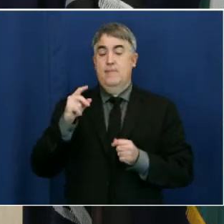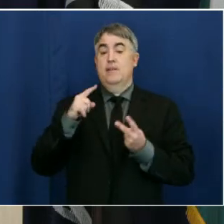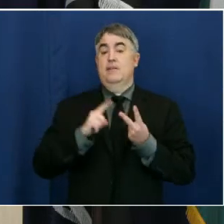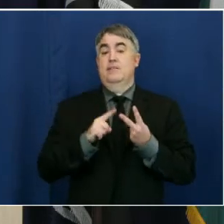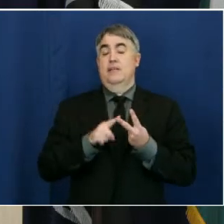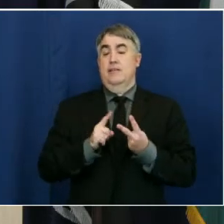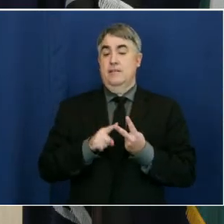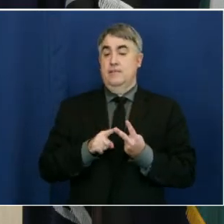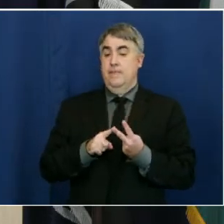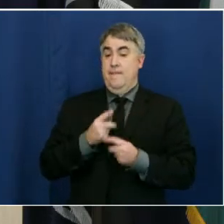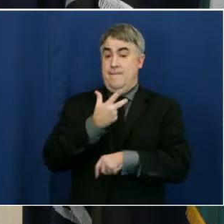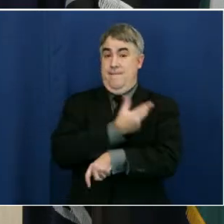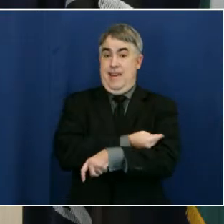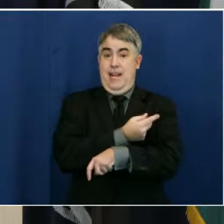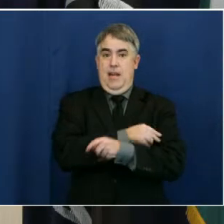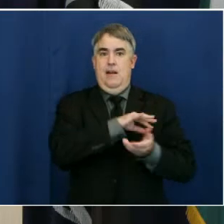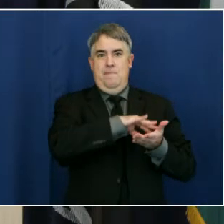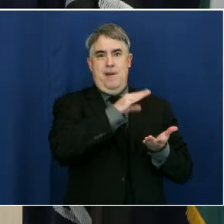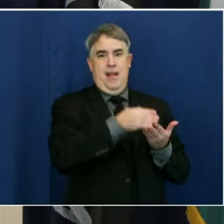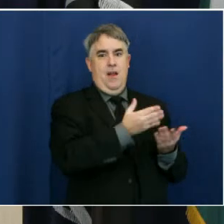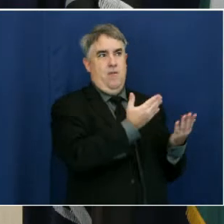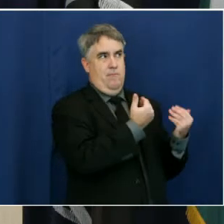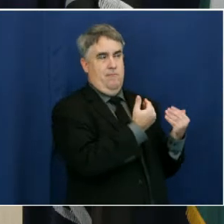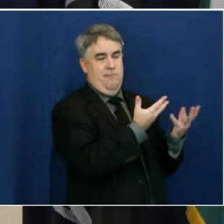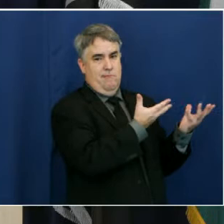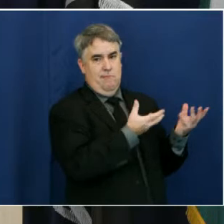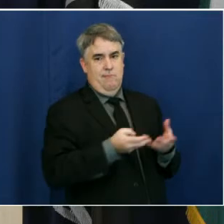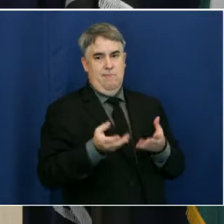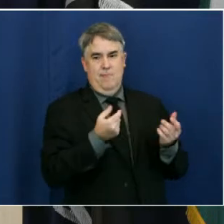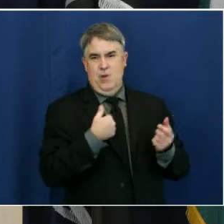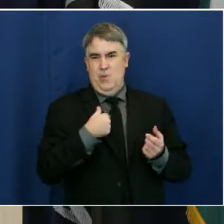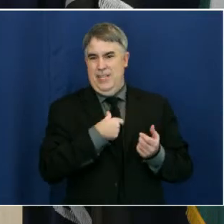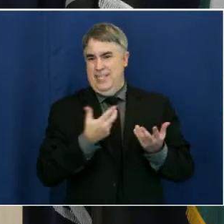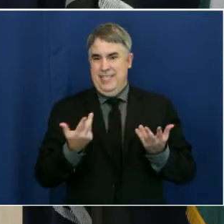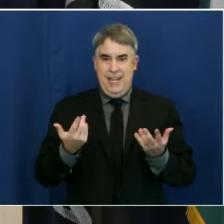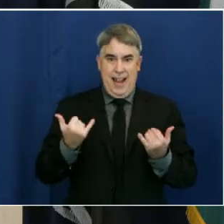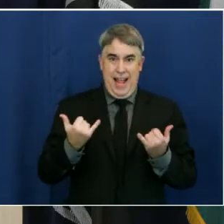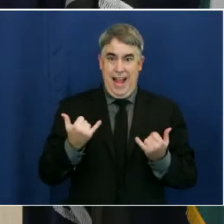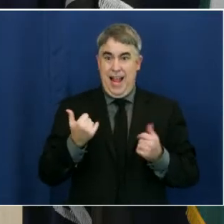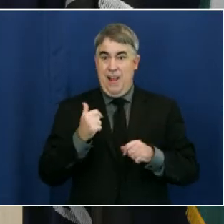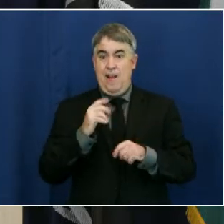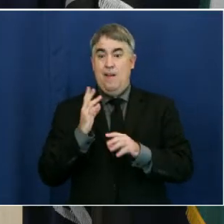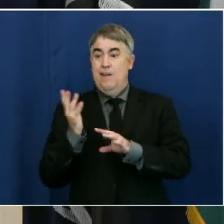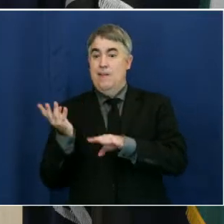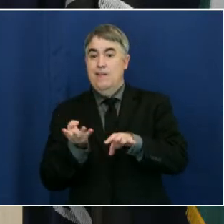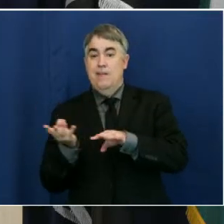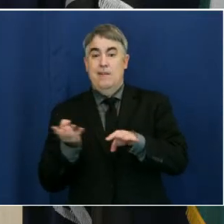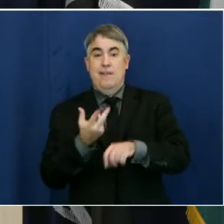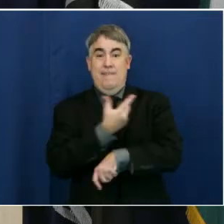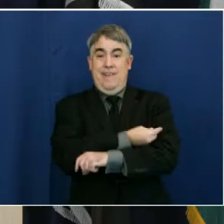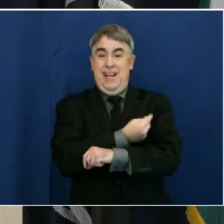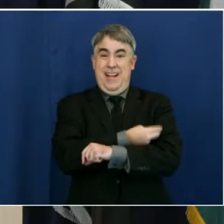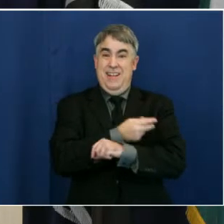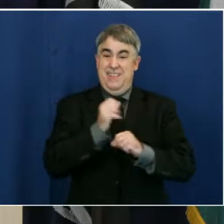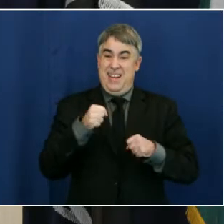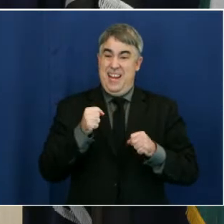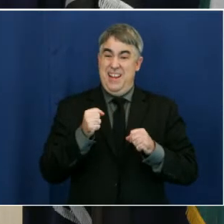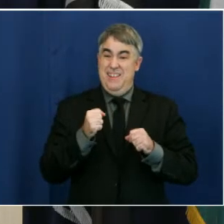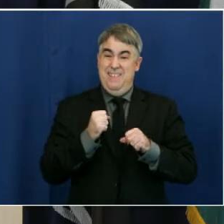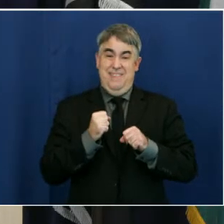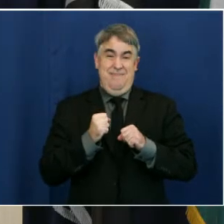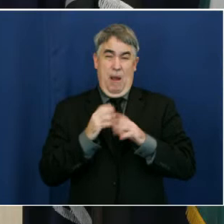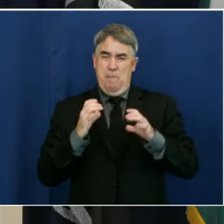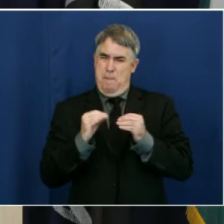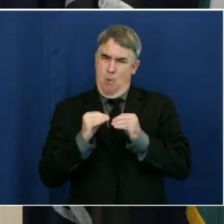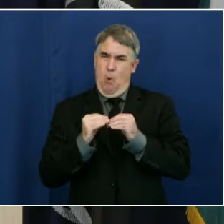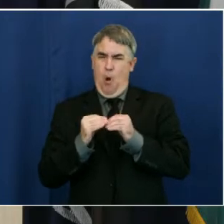vaccines. If we can really open up the pipeline and have some certainty about what's coming and on what schedule, it will make it much easier to be able to